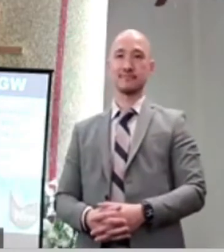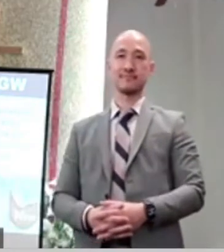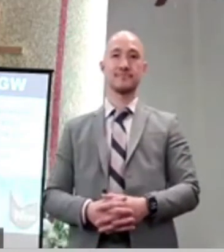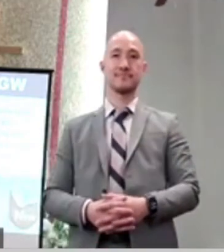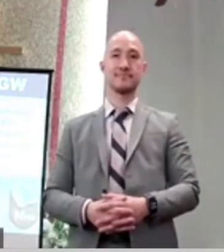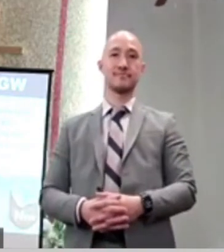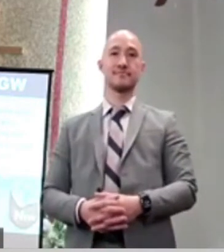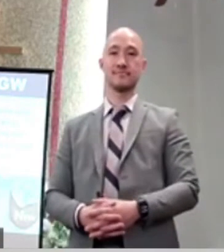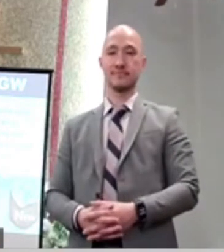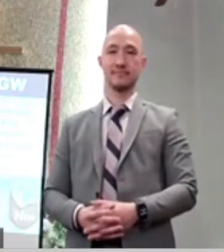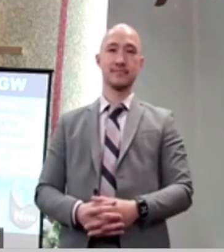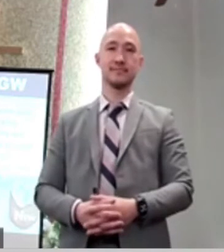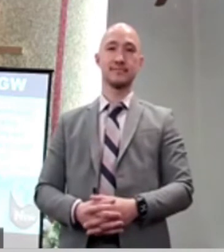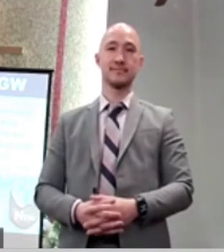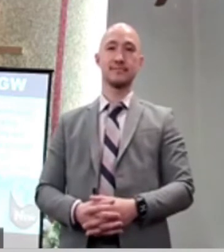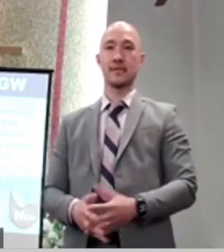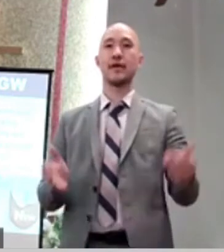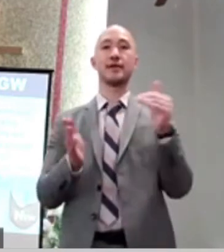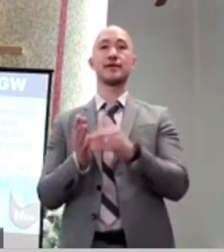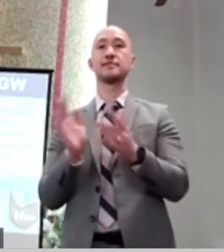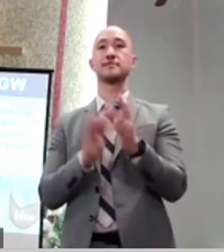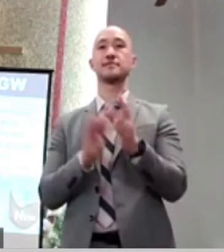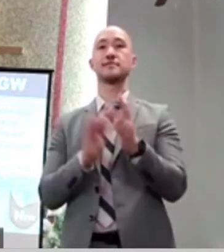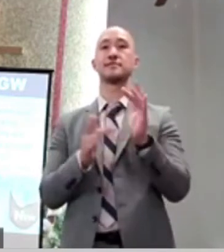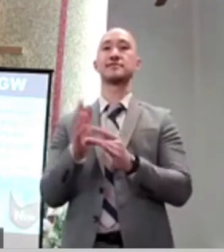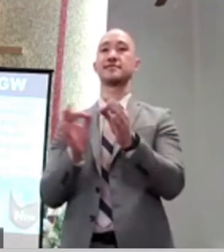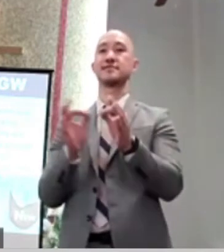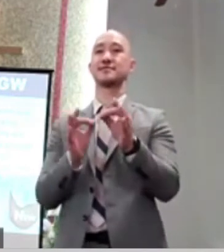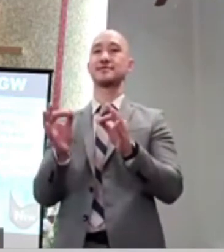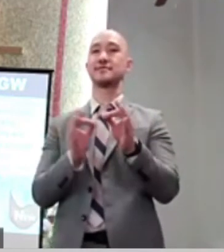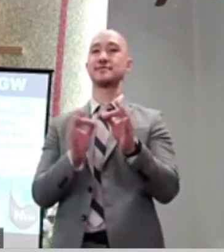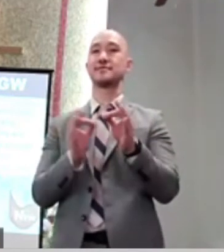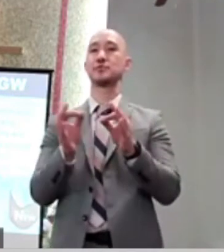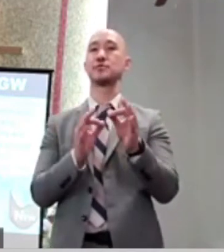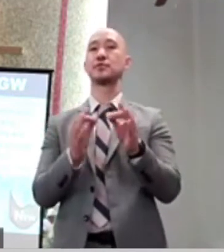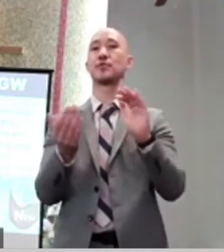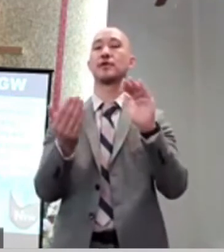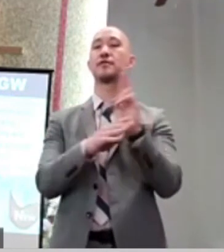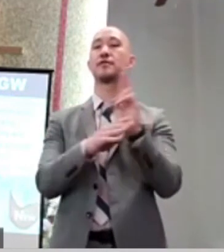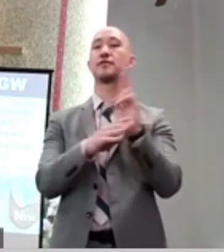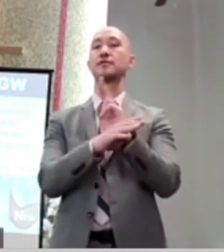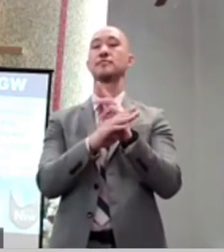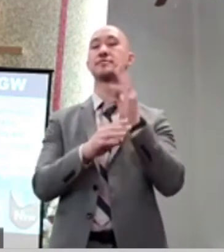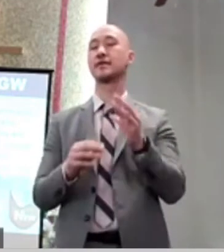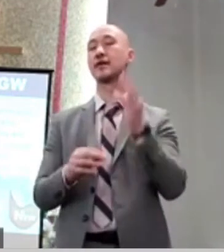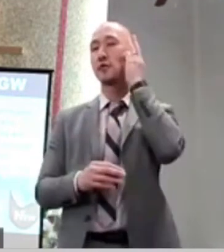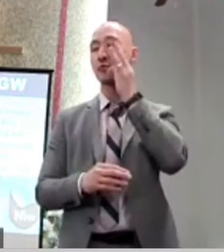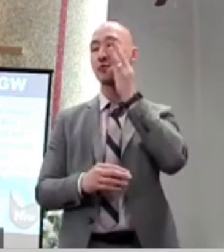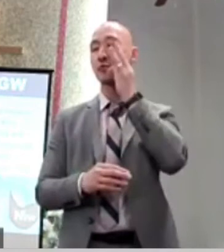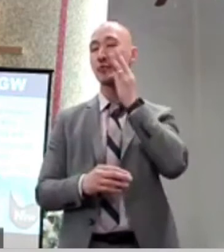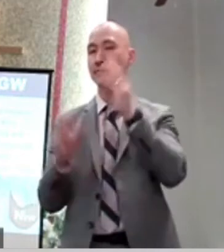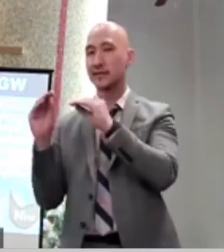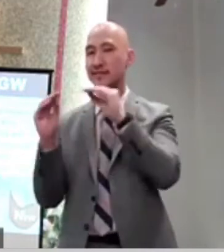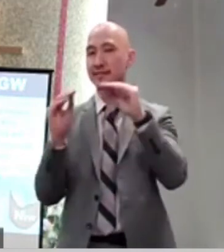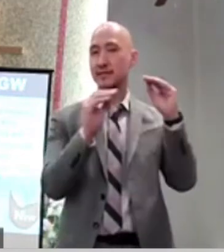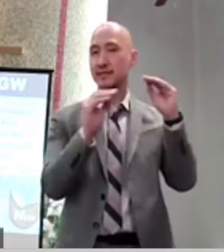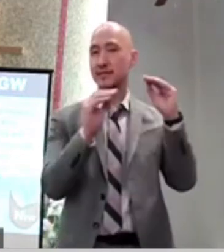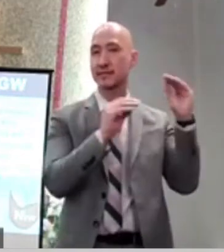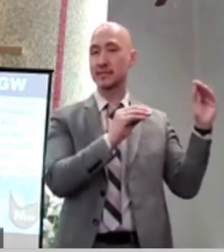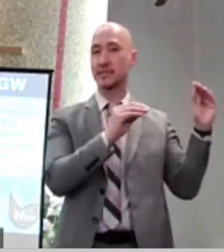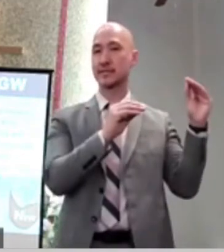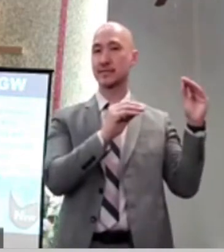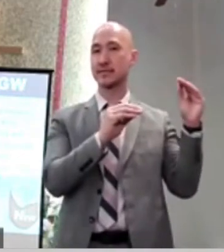this leather coat for a really, really long time. It started to become very brittle, almost like cardboard, it felt like. And then it